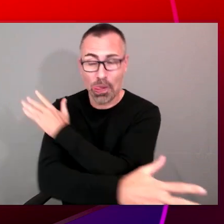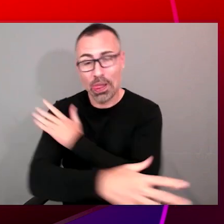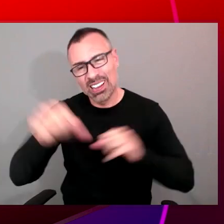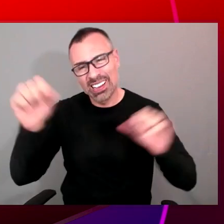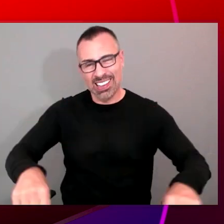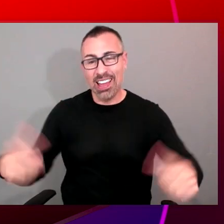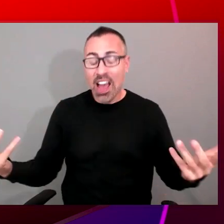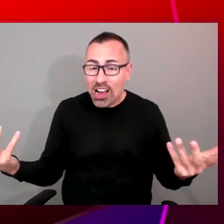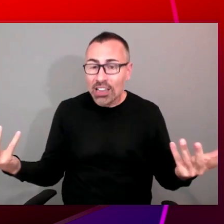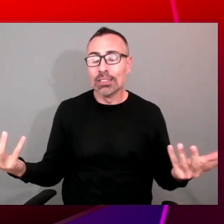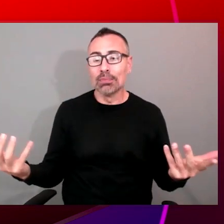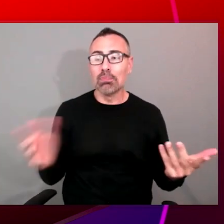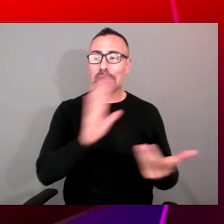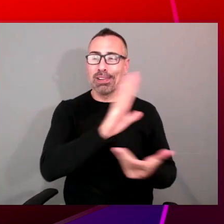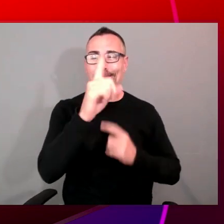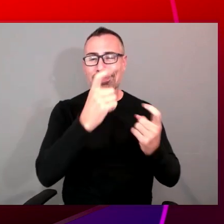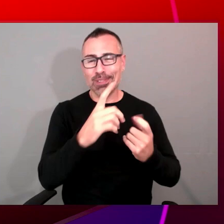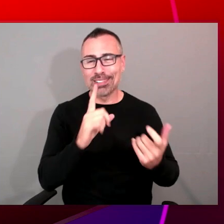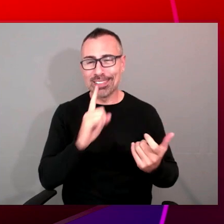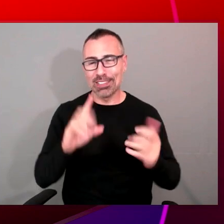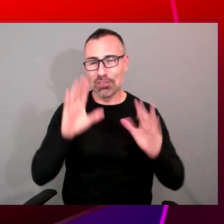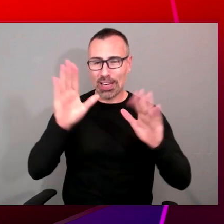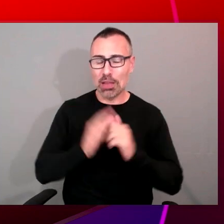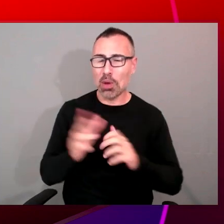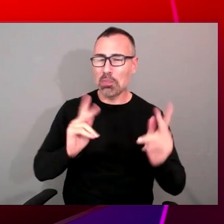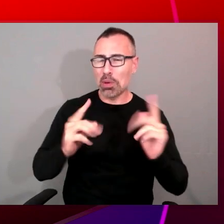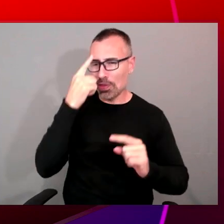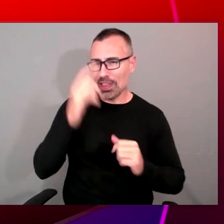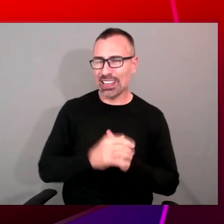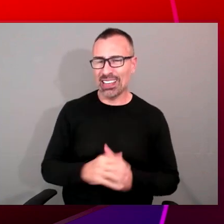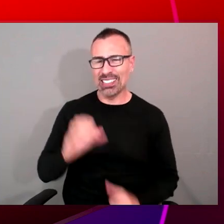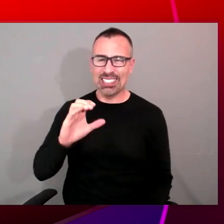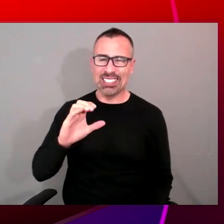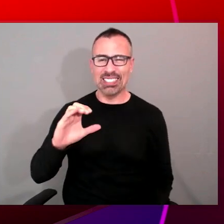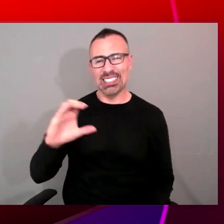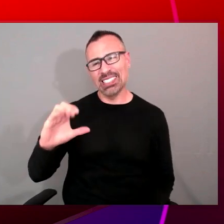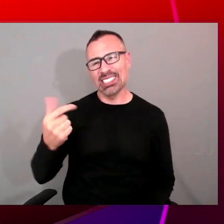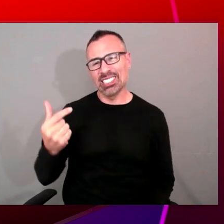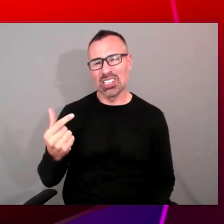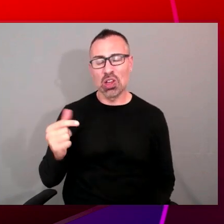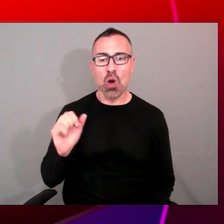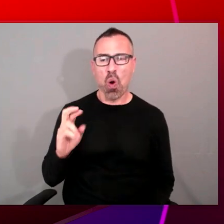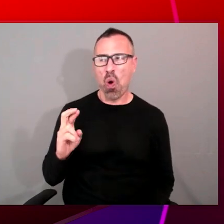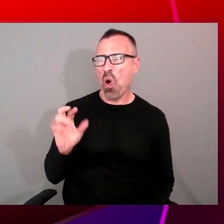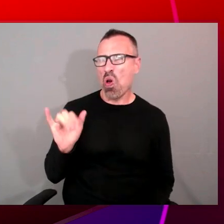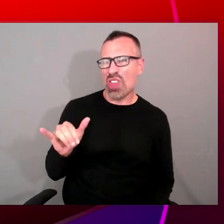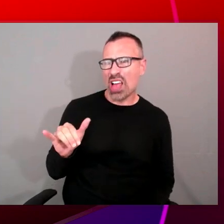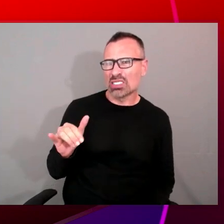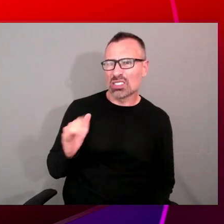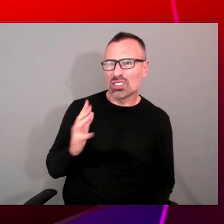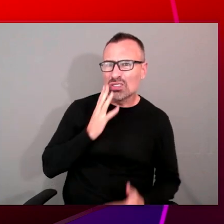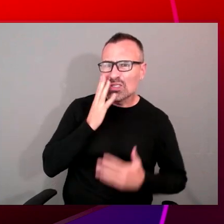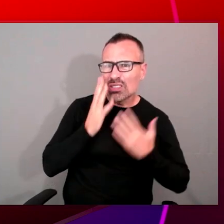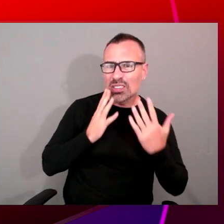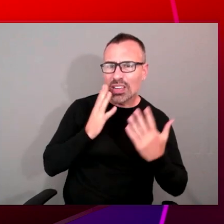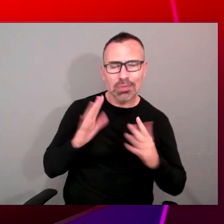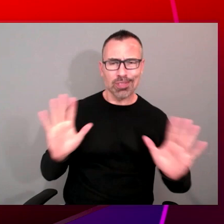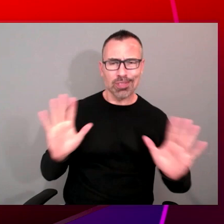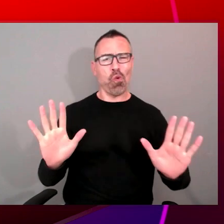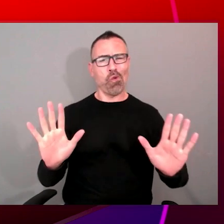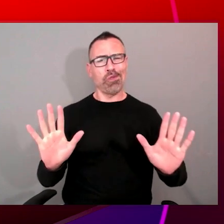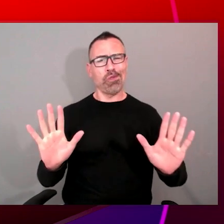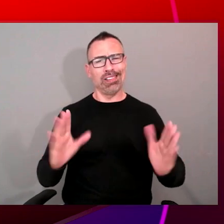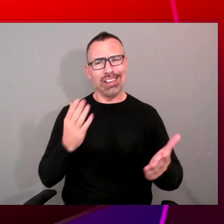fantastic question. And I think people think, oh, it was CG, like somehow or other that's shameful. In fact, everything that we created